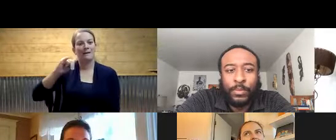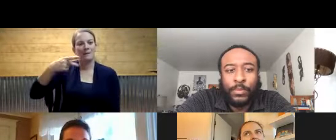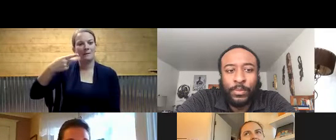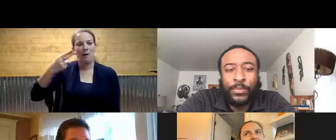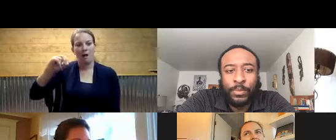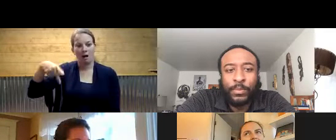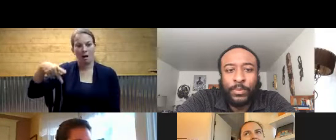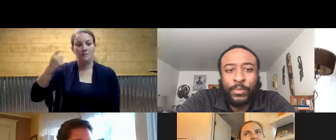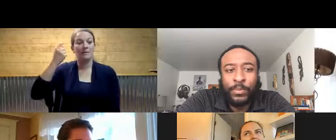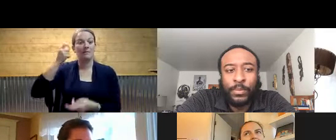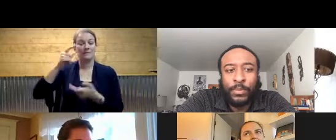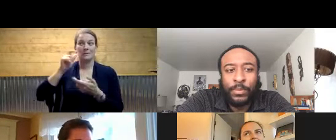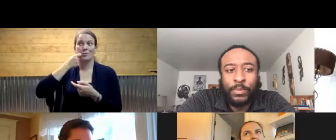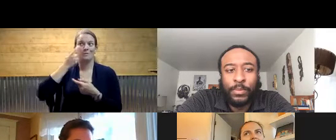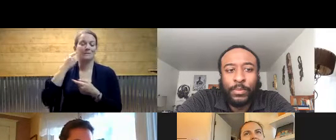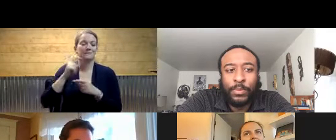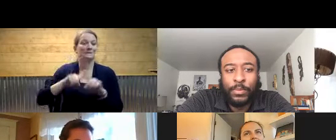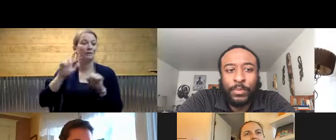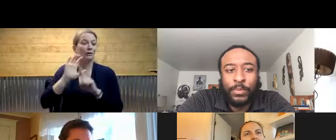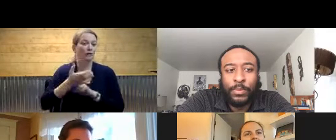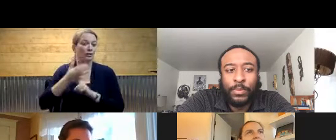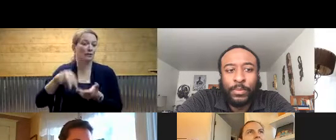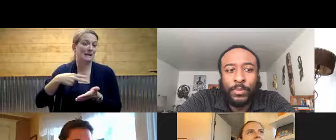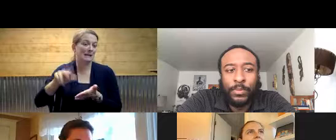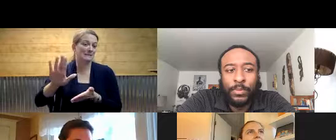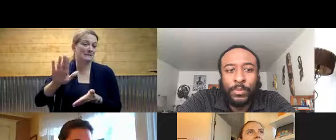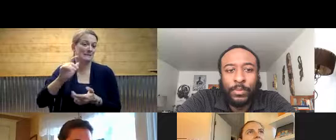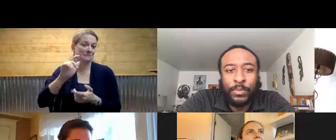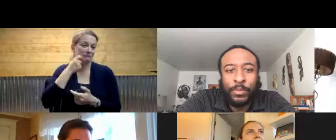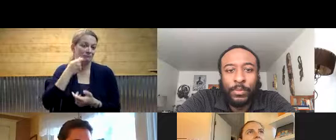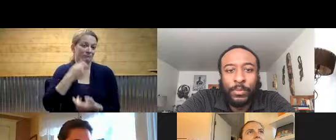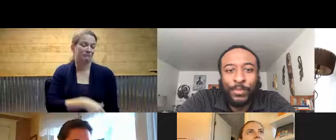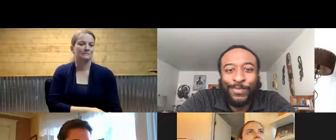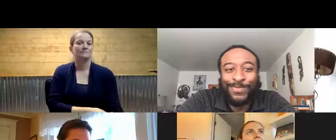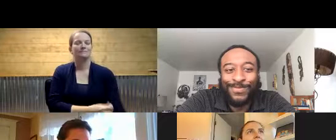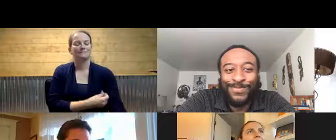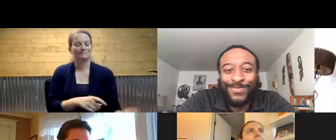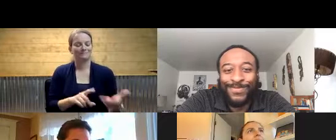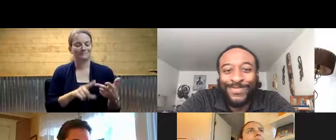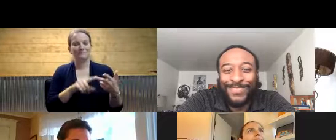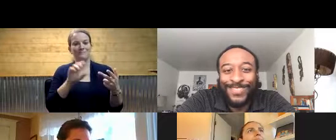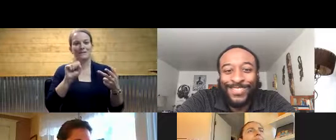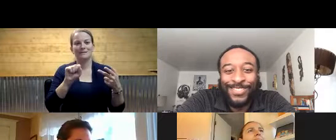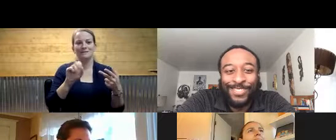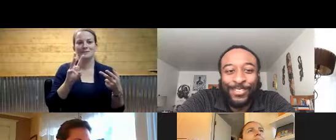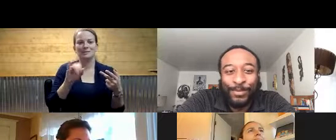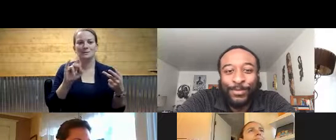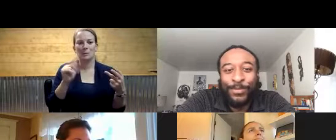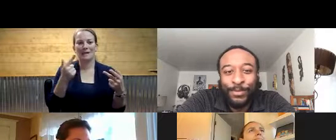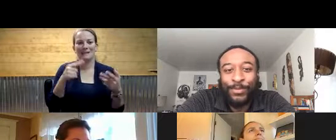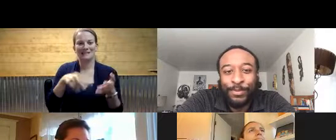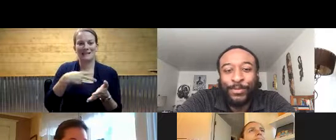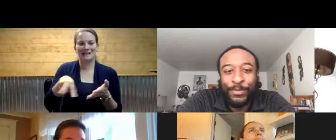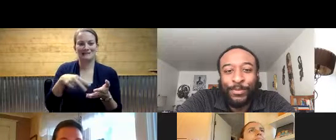different culture, so that was pretty awesome. Uh, there's also swing dancing. I know I'm talking a lot about dance, but that was just what I was interested